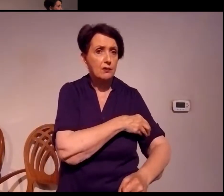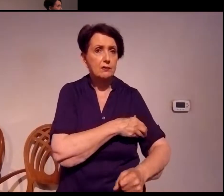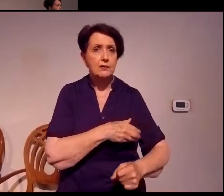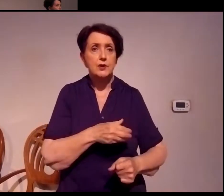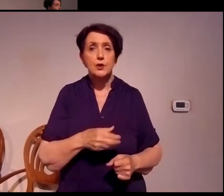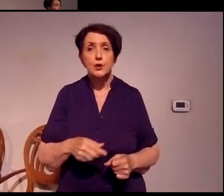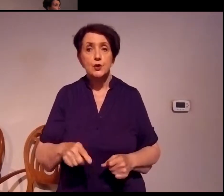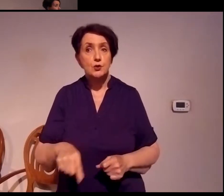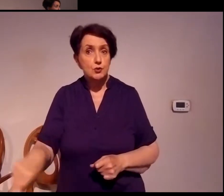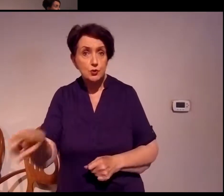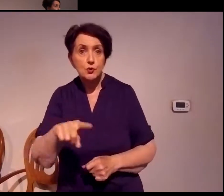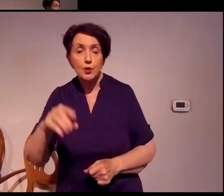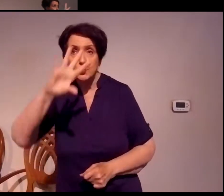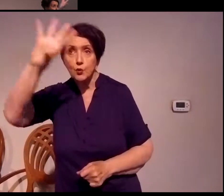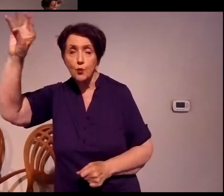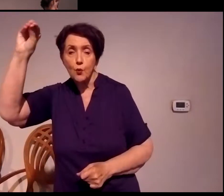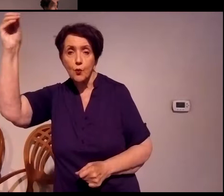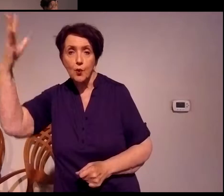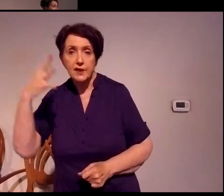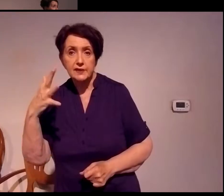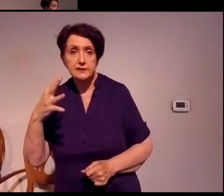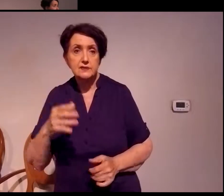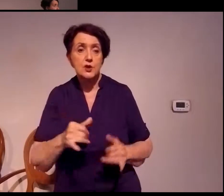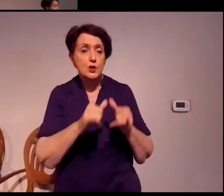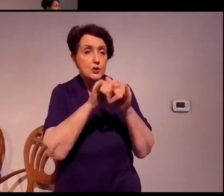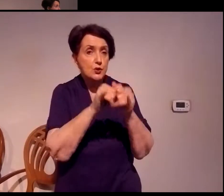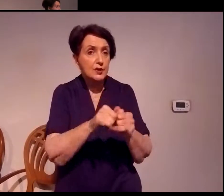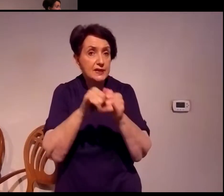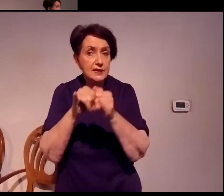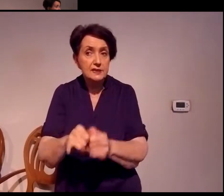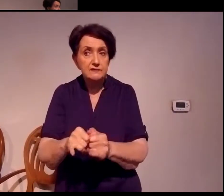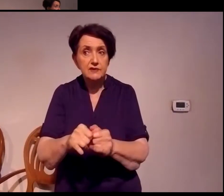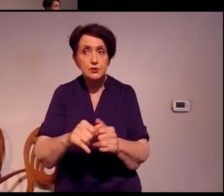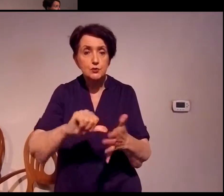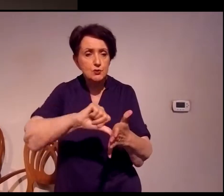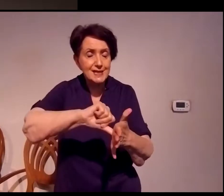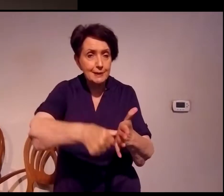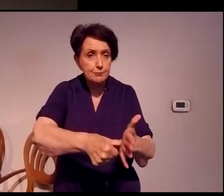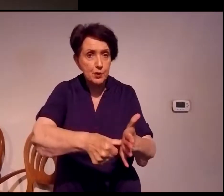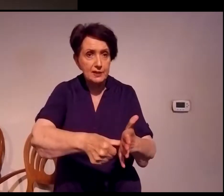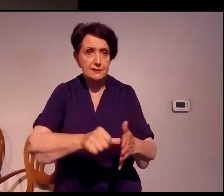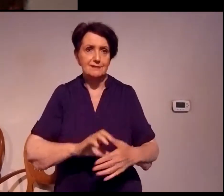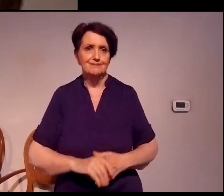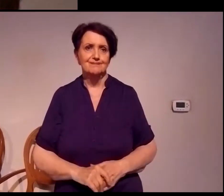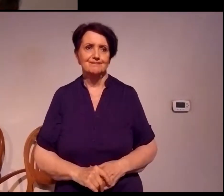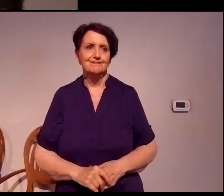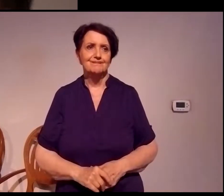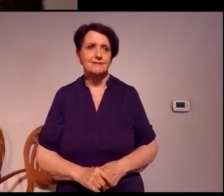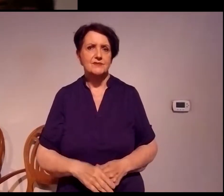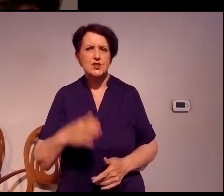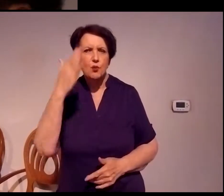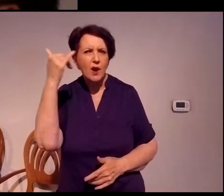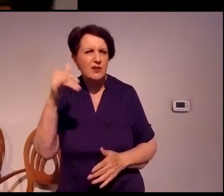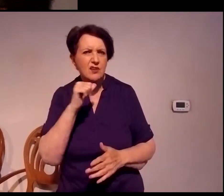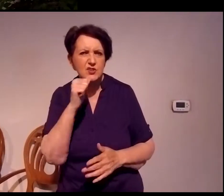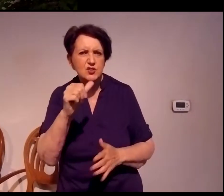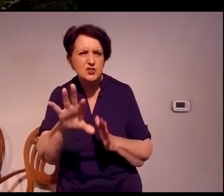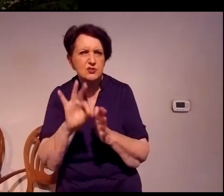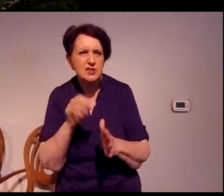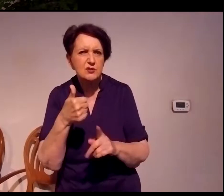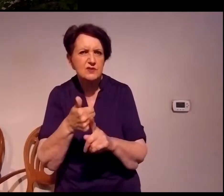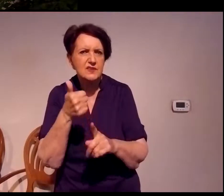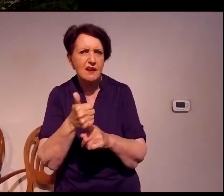grace, you are an individualized original imprint. So why aren't you choosing yourselves?